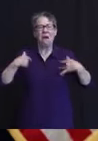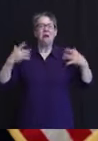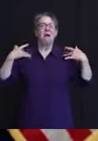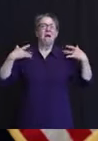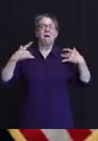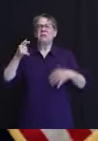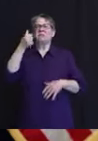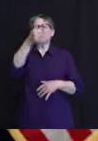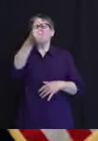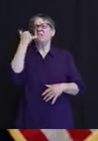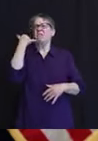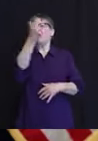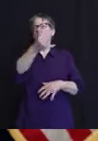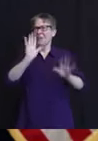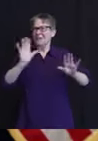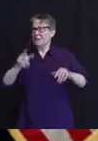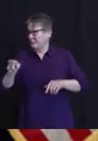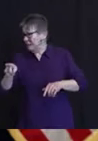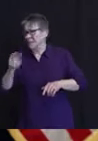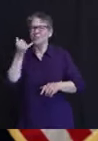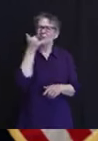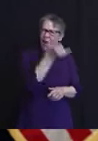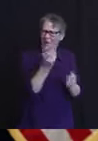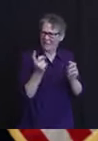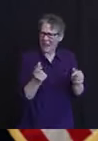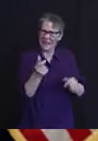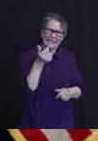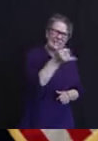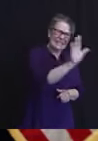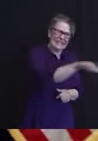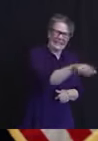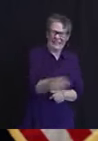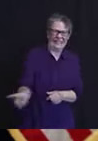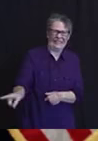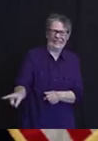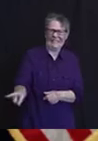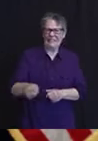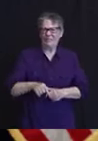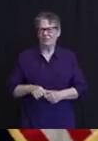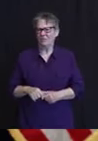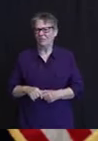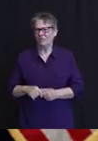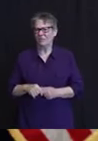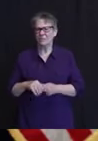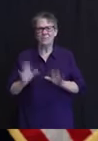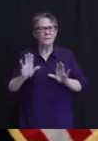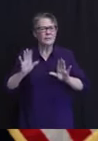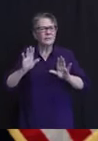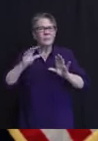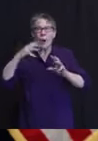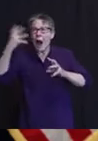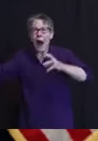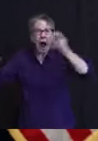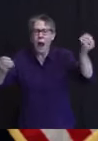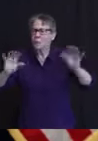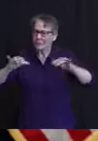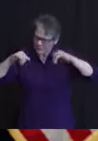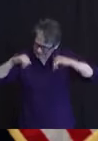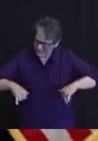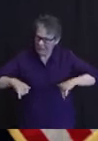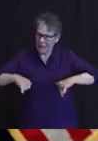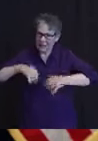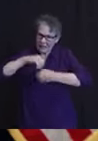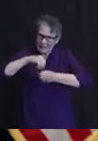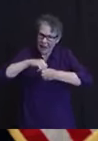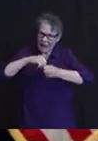certainly don't go out unless you absolutely have to over the balance of the afternoon. So I appreciate that, Pat. Thank you. So again, welcome. I'm